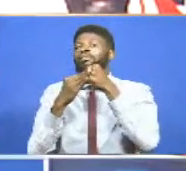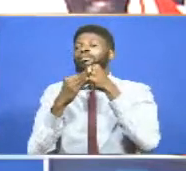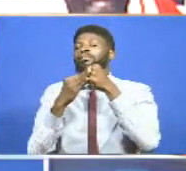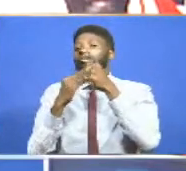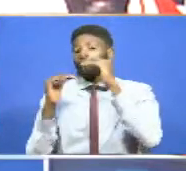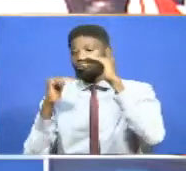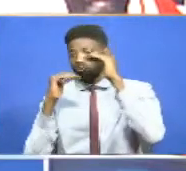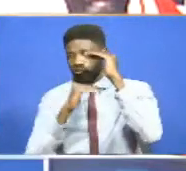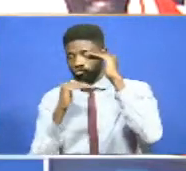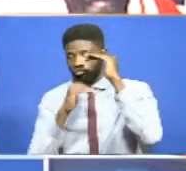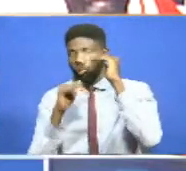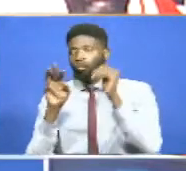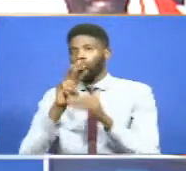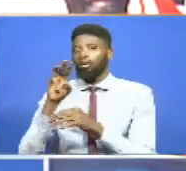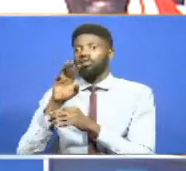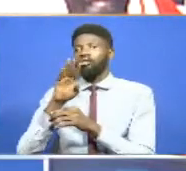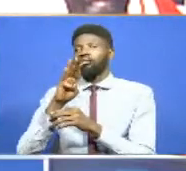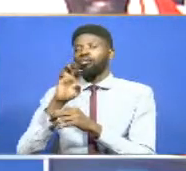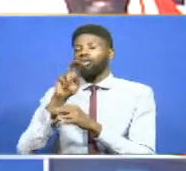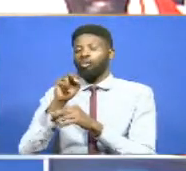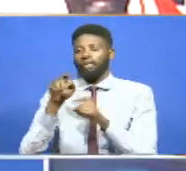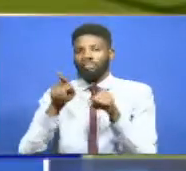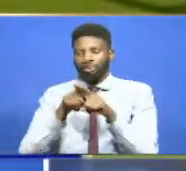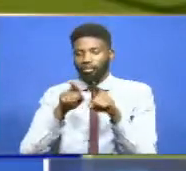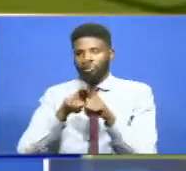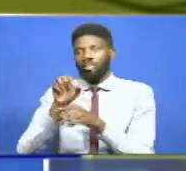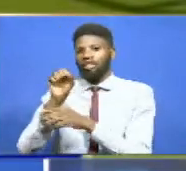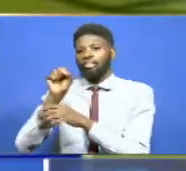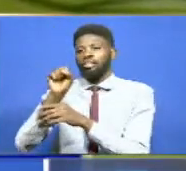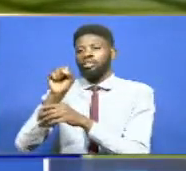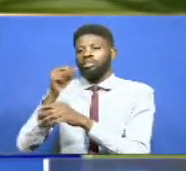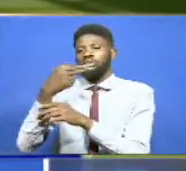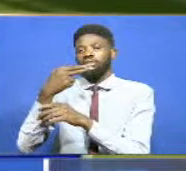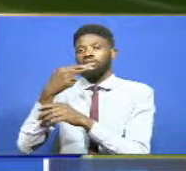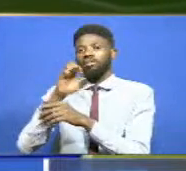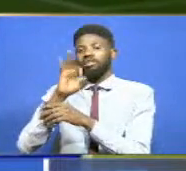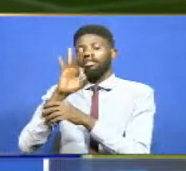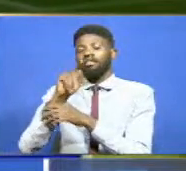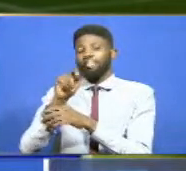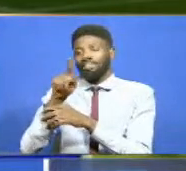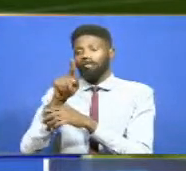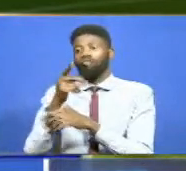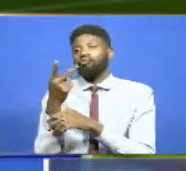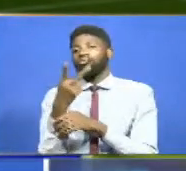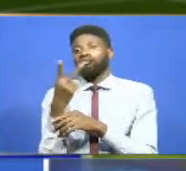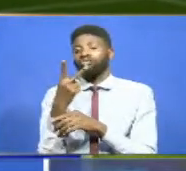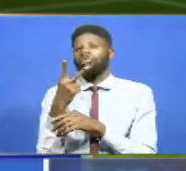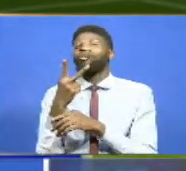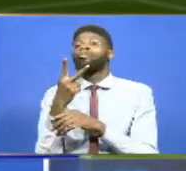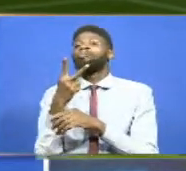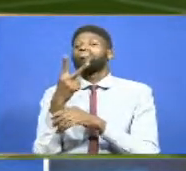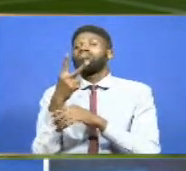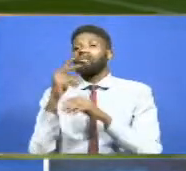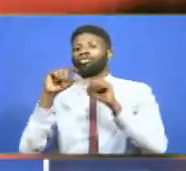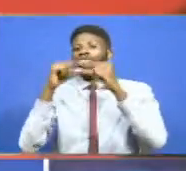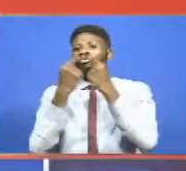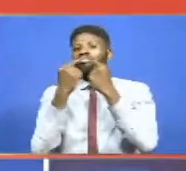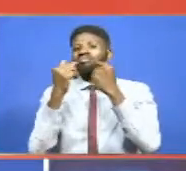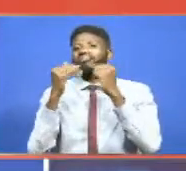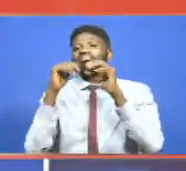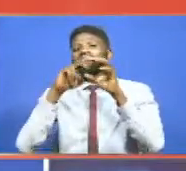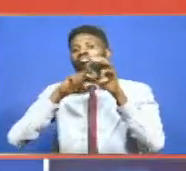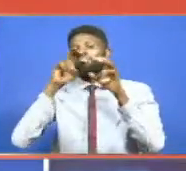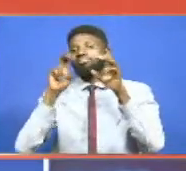United ambayo tayari imeshushwa daraja. Here's Lacazette in towards Martinelli who dinked it beyond the